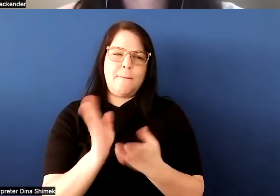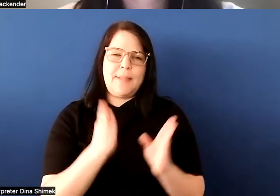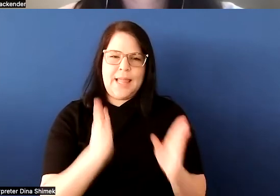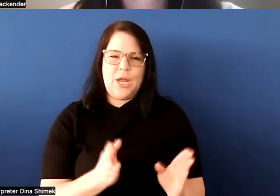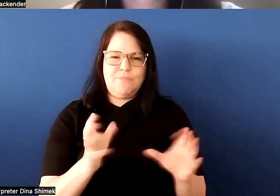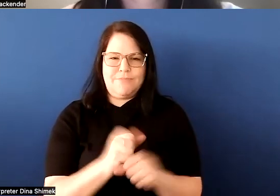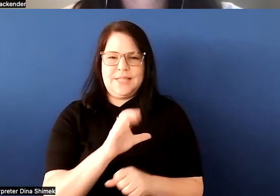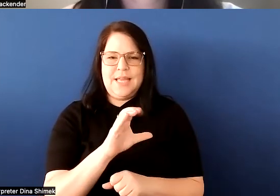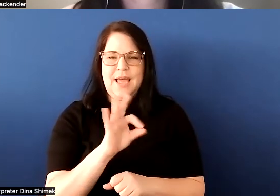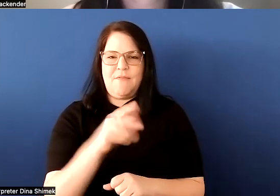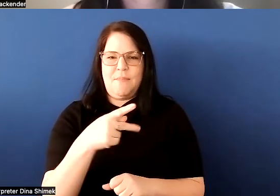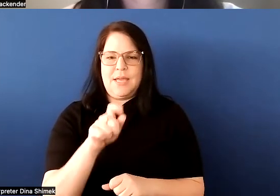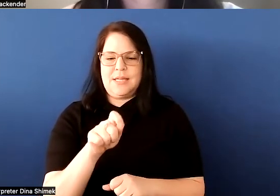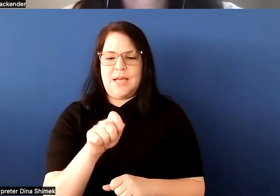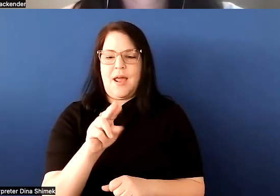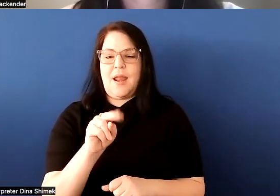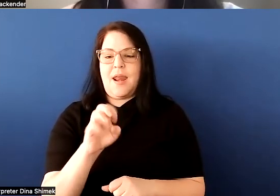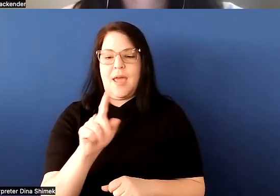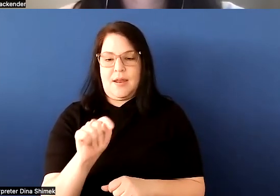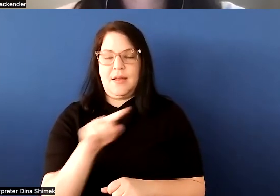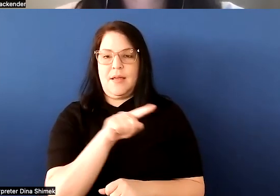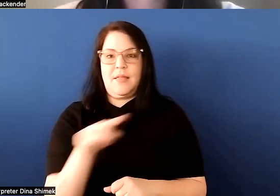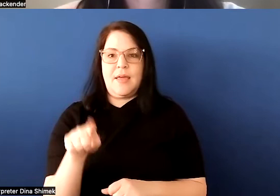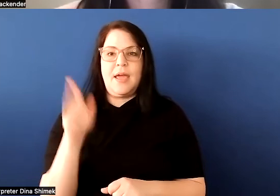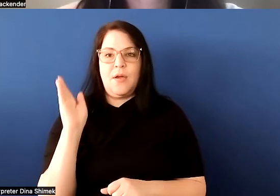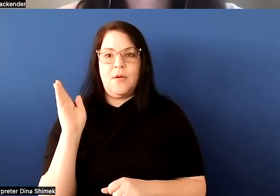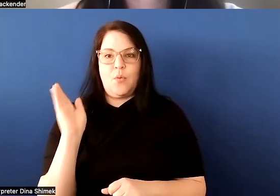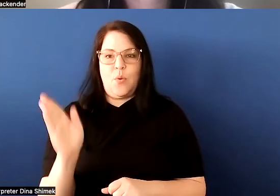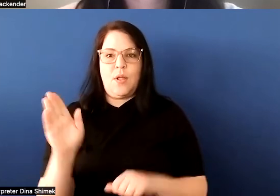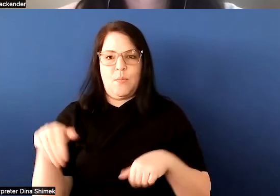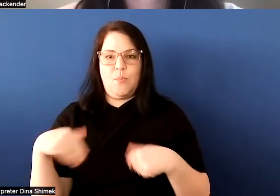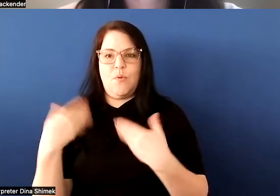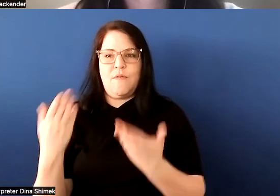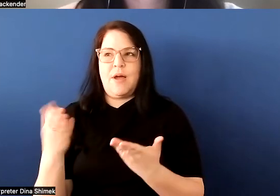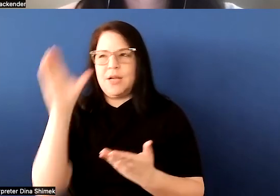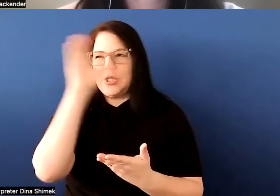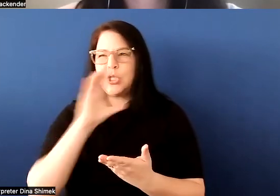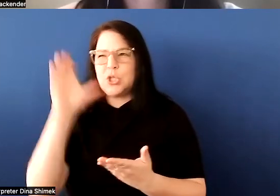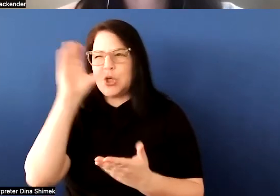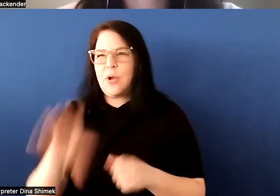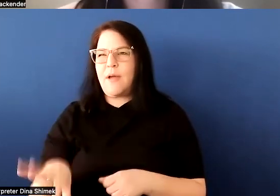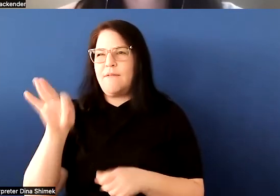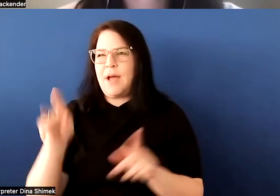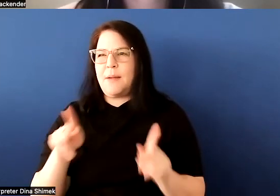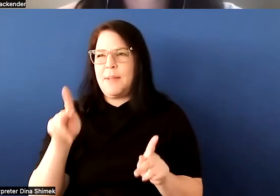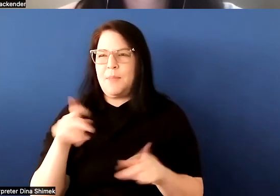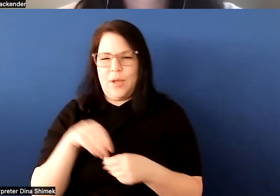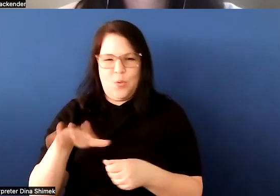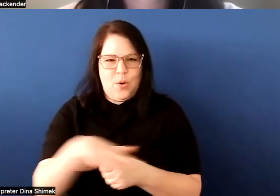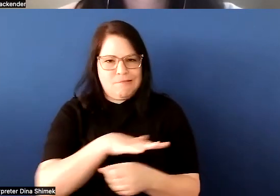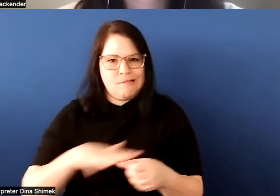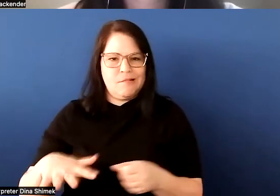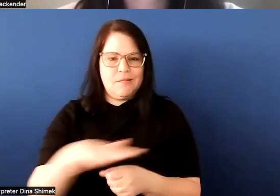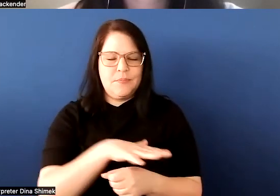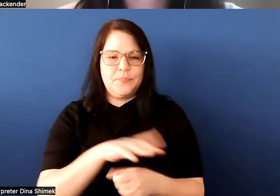CFP.net. They will give you a search engine so you can find folks in your locale.